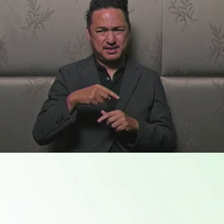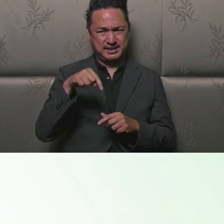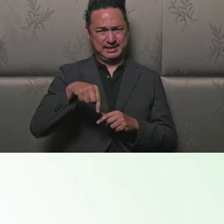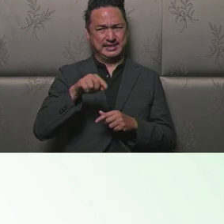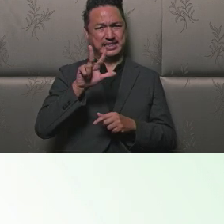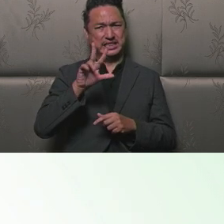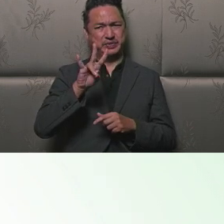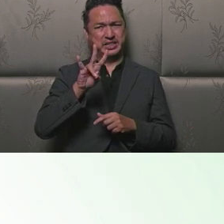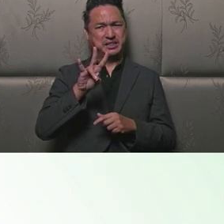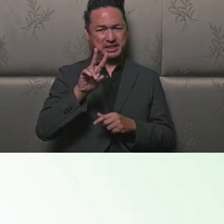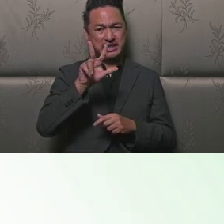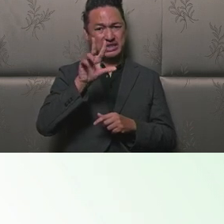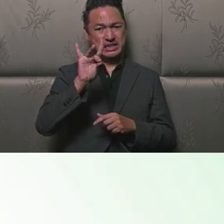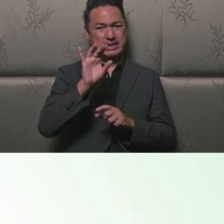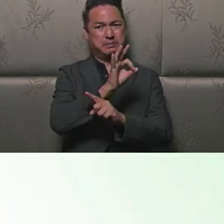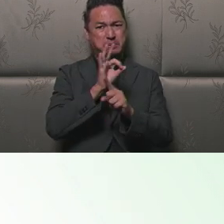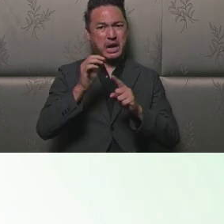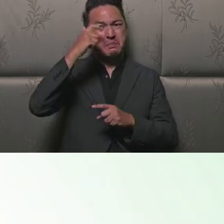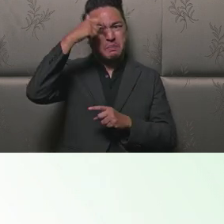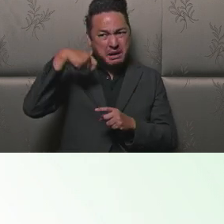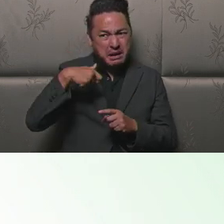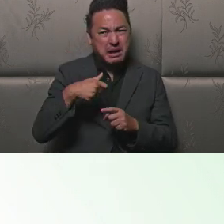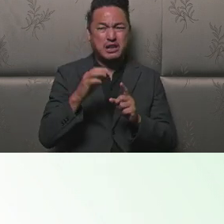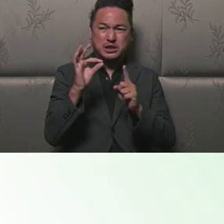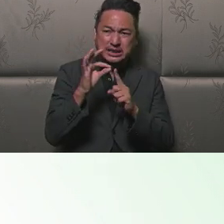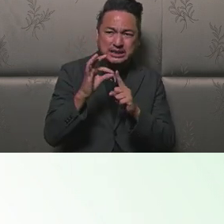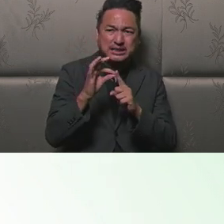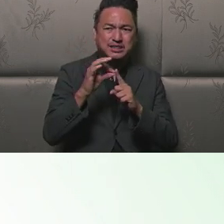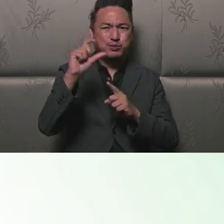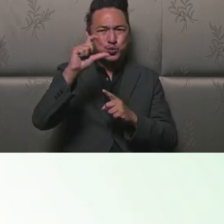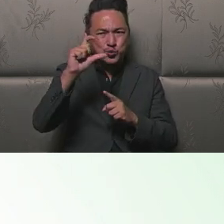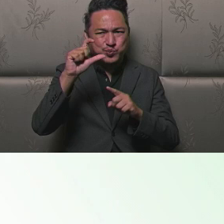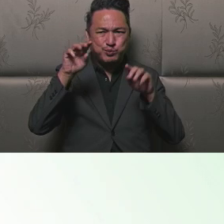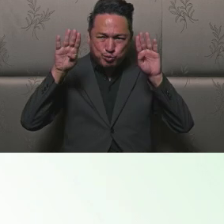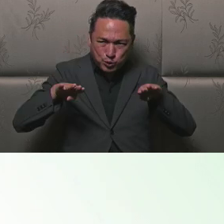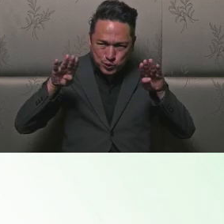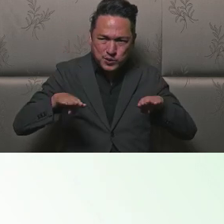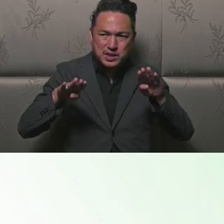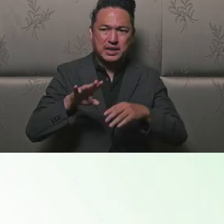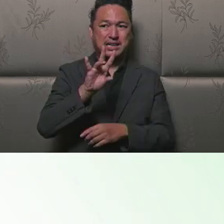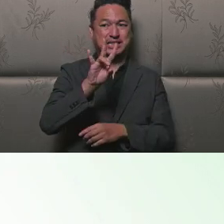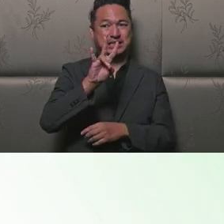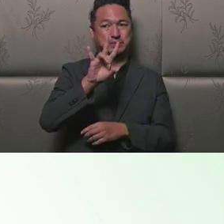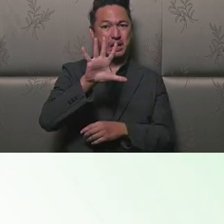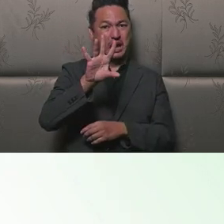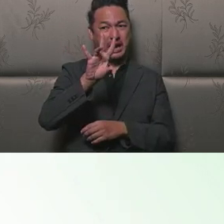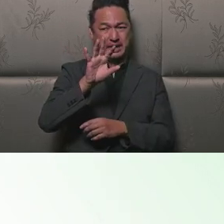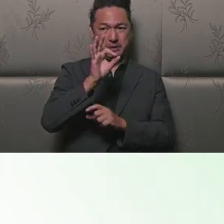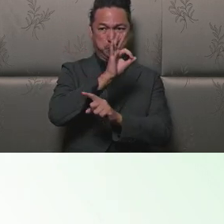The barriers are quite multiple. There's a variety of reasons that we have